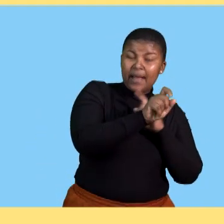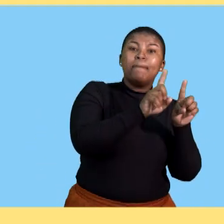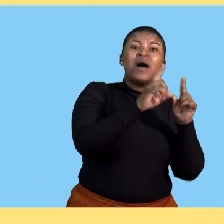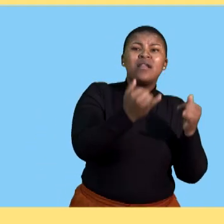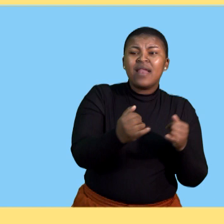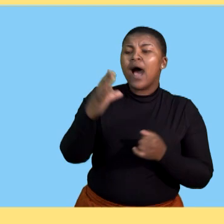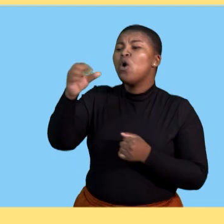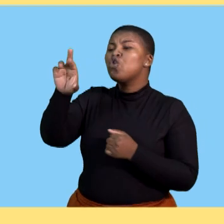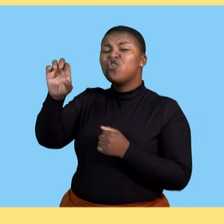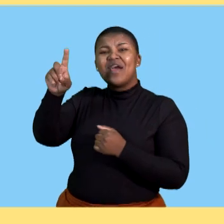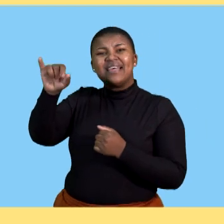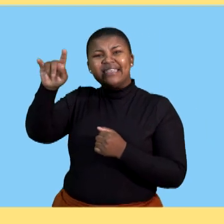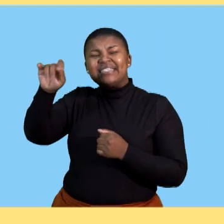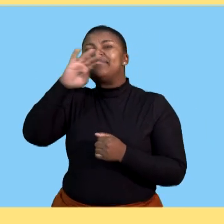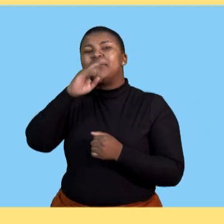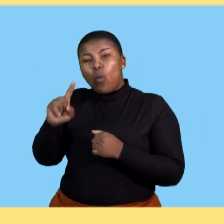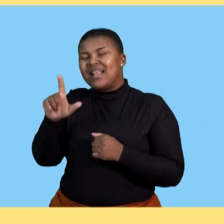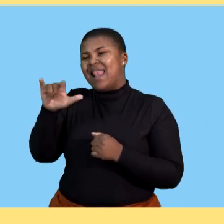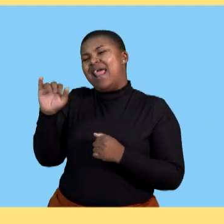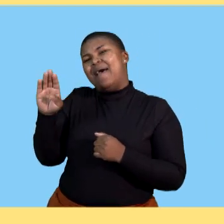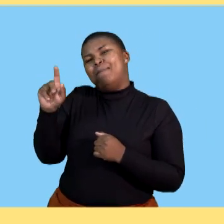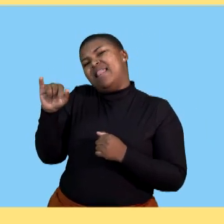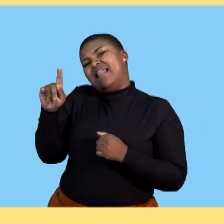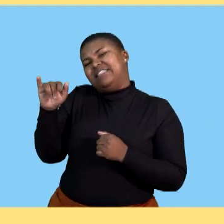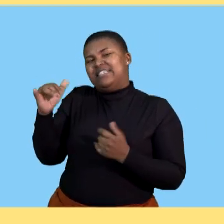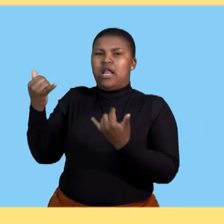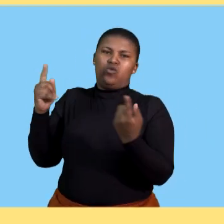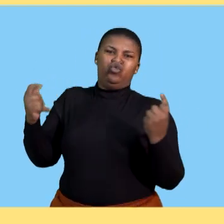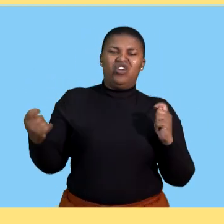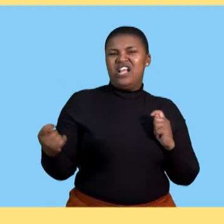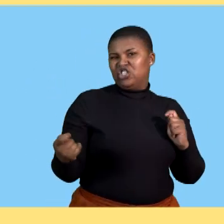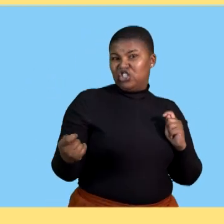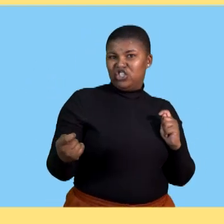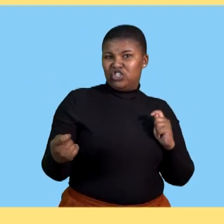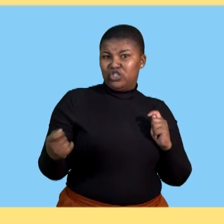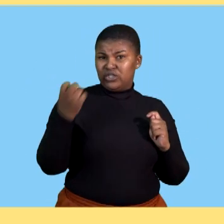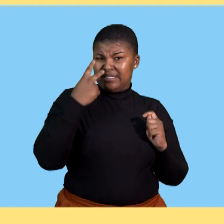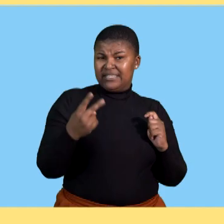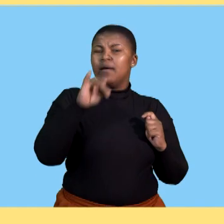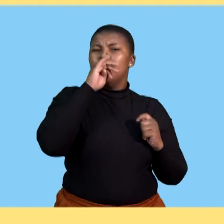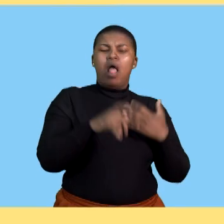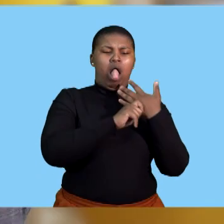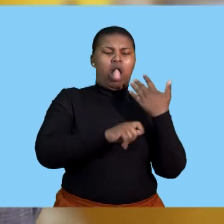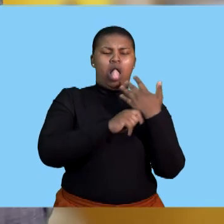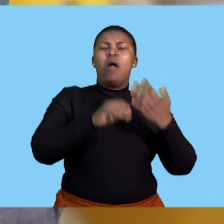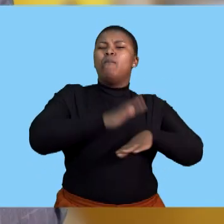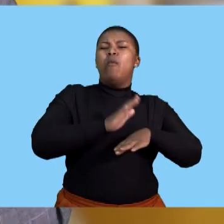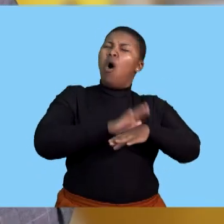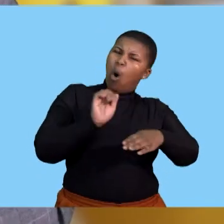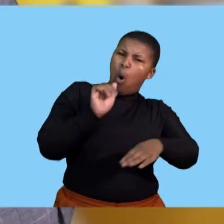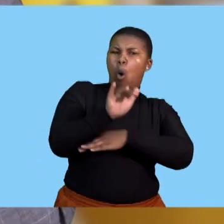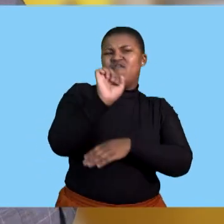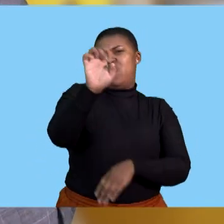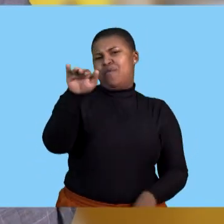Bank becomes a liability when you have withdrawn more beyond your current bank balance, bank